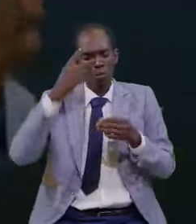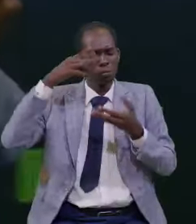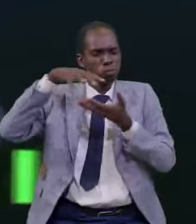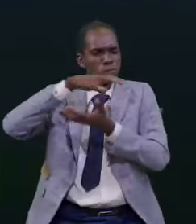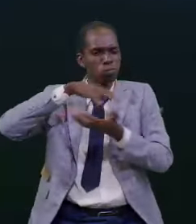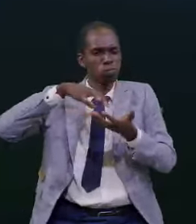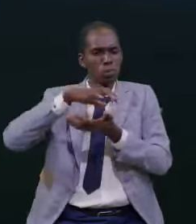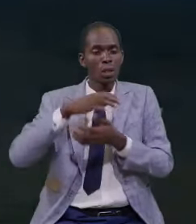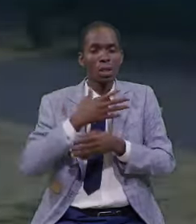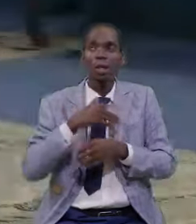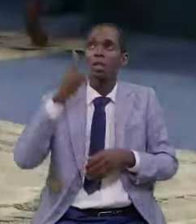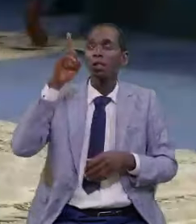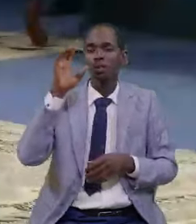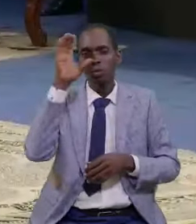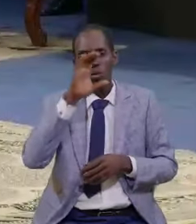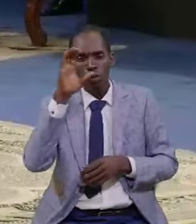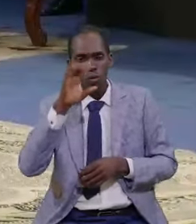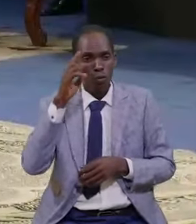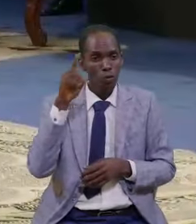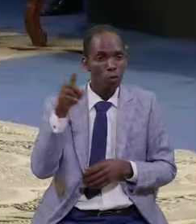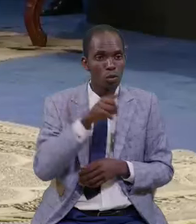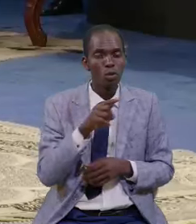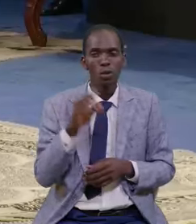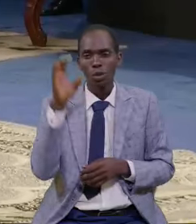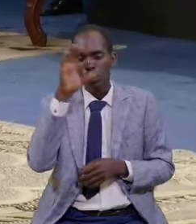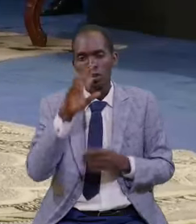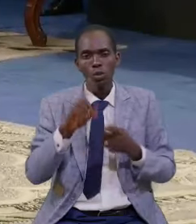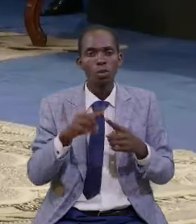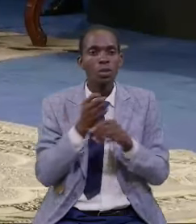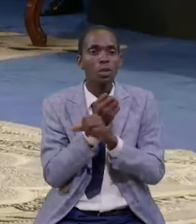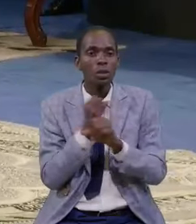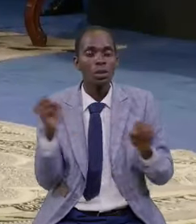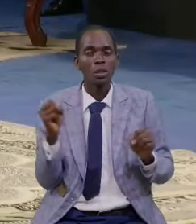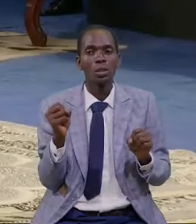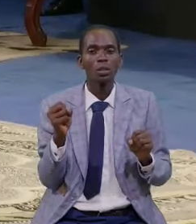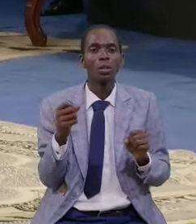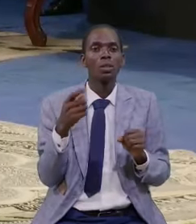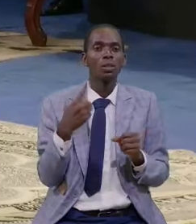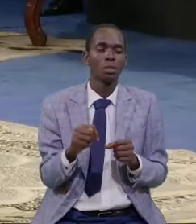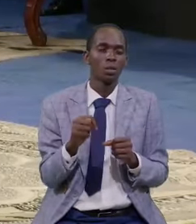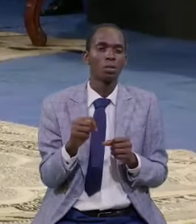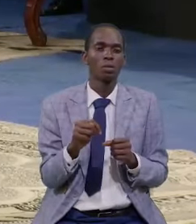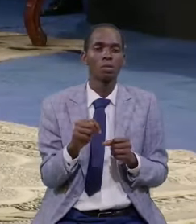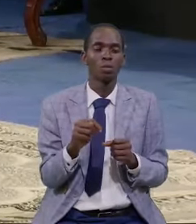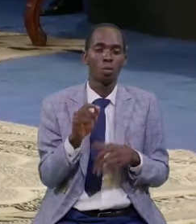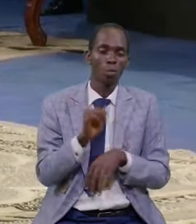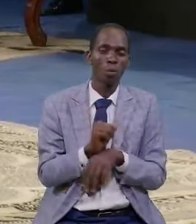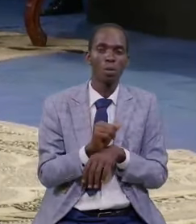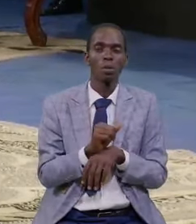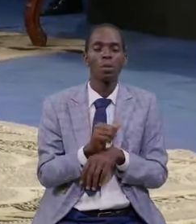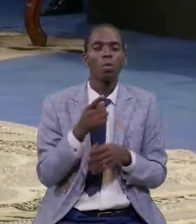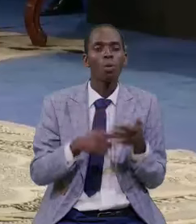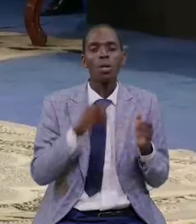you, seeking to save. What the work that you must do? I must work the works